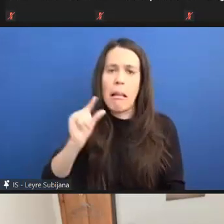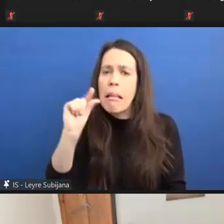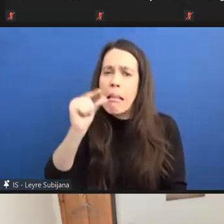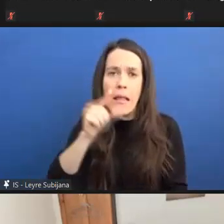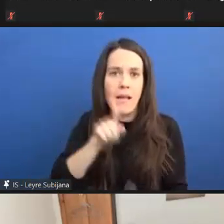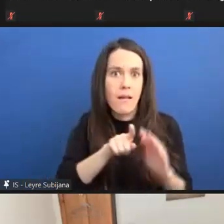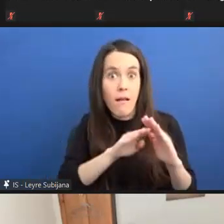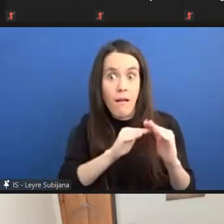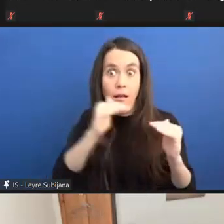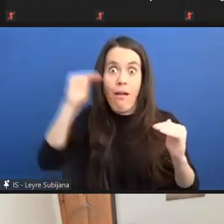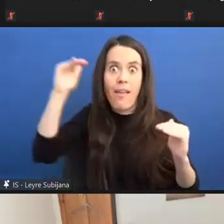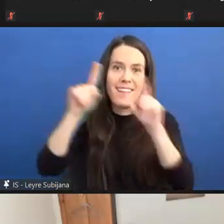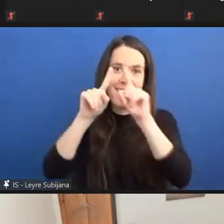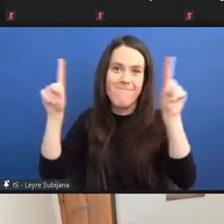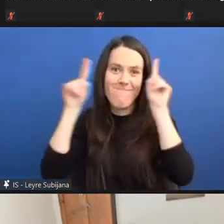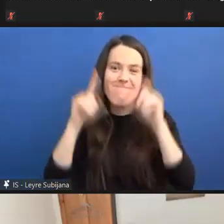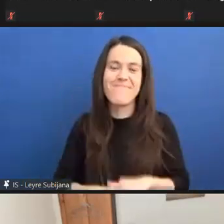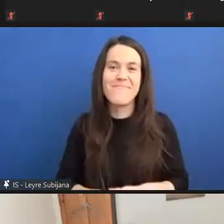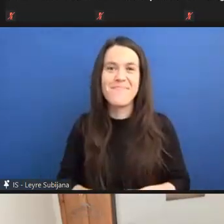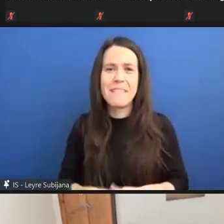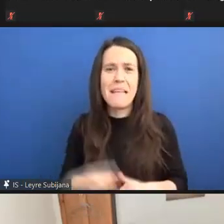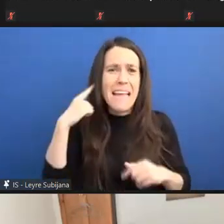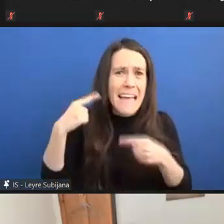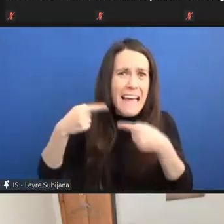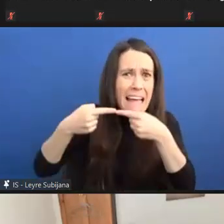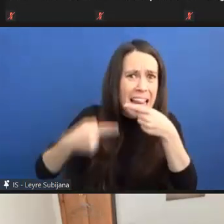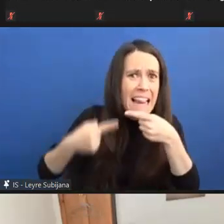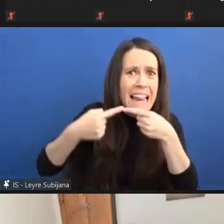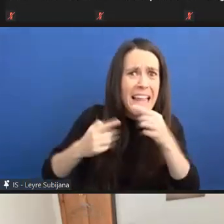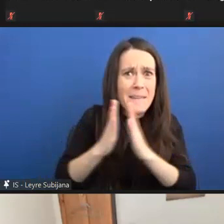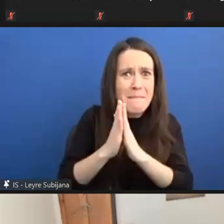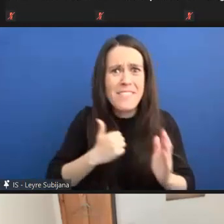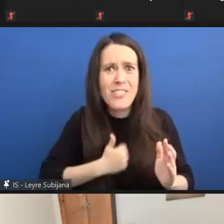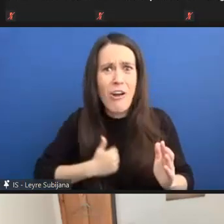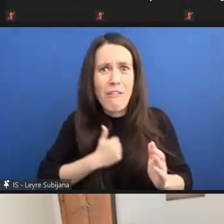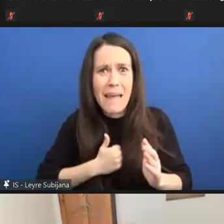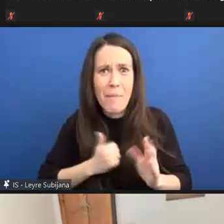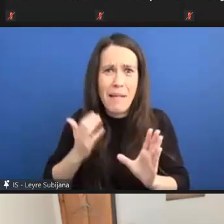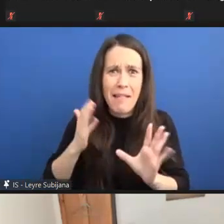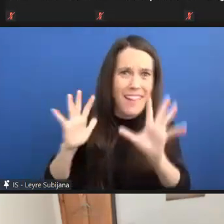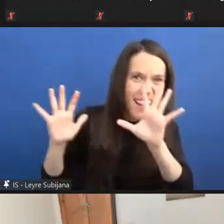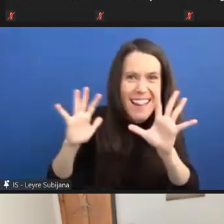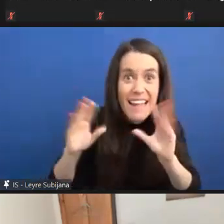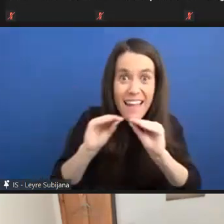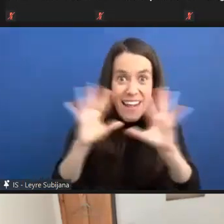It's a slightly bad connection. Sorry, I thought you'd finished, which is why I jumped in.